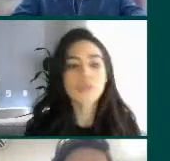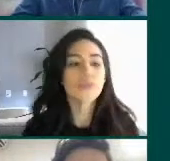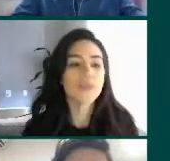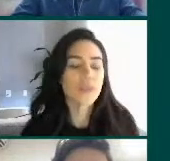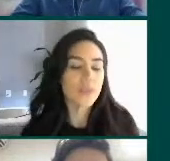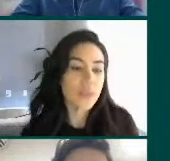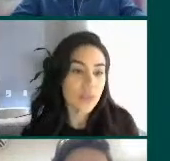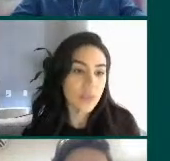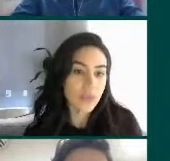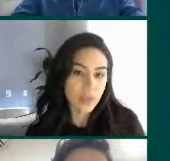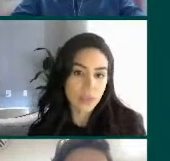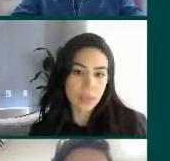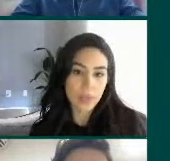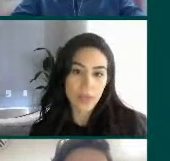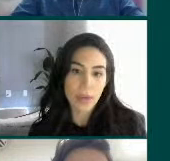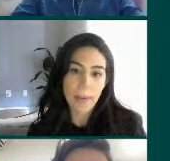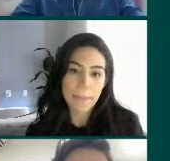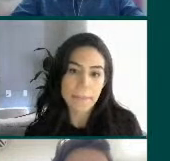converted